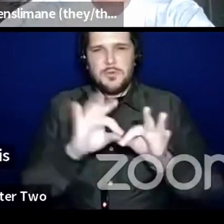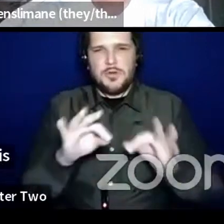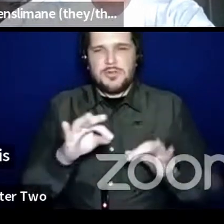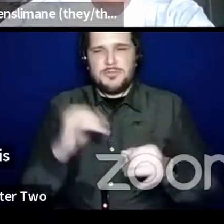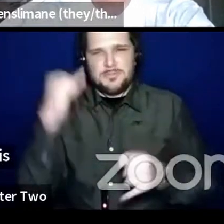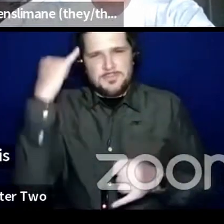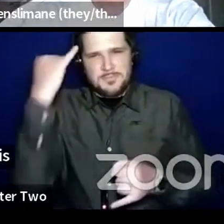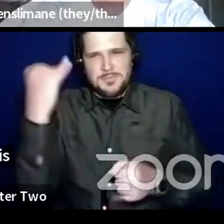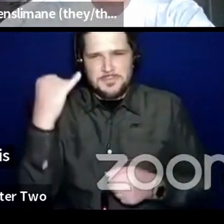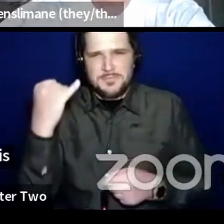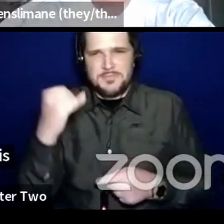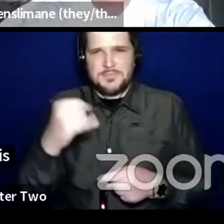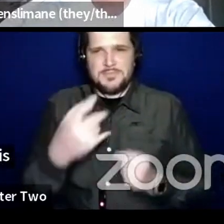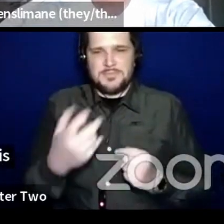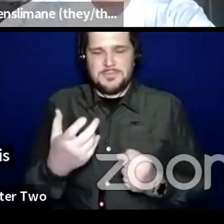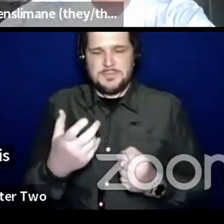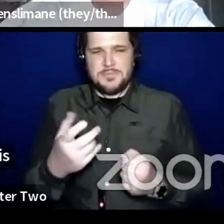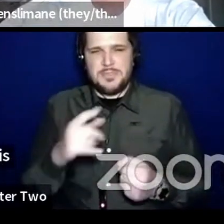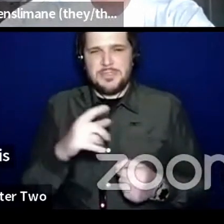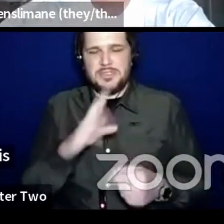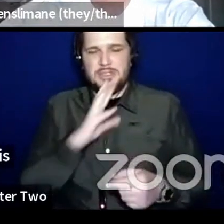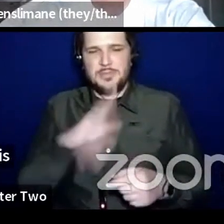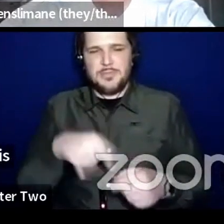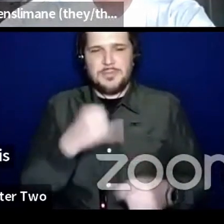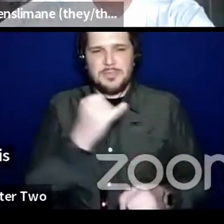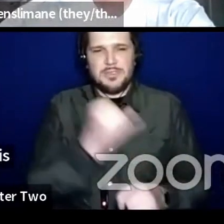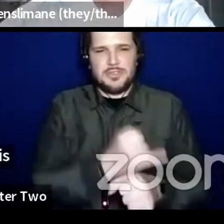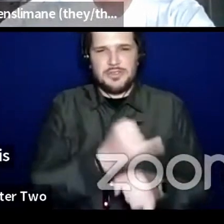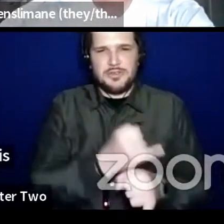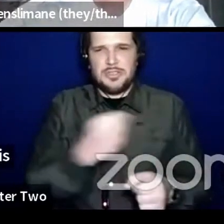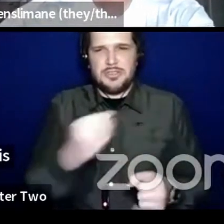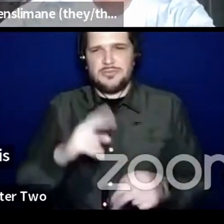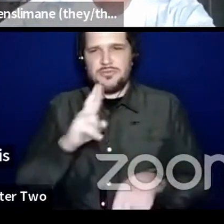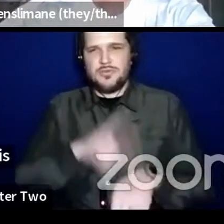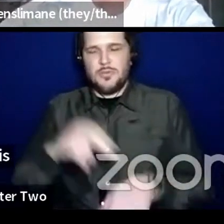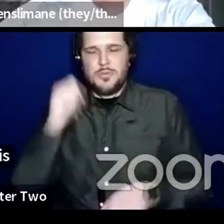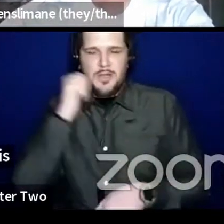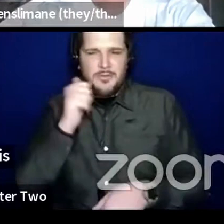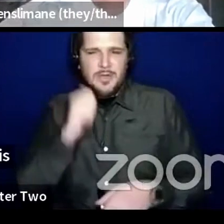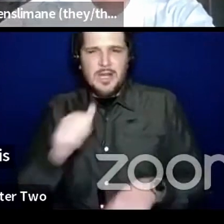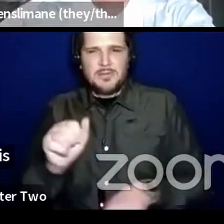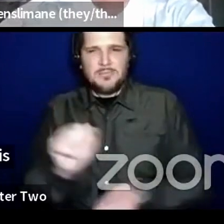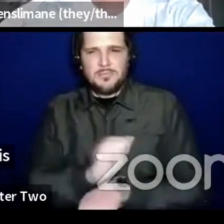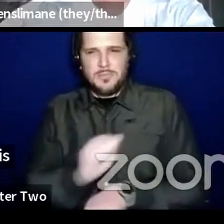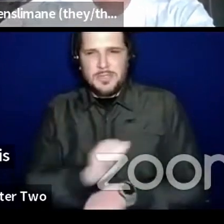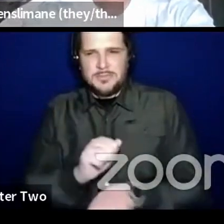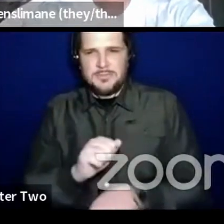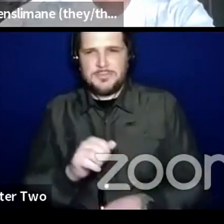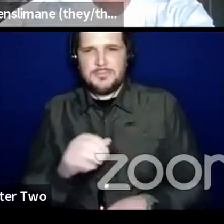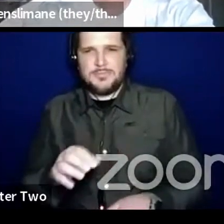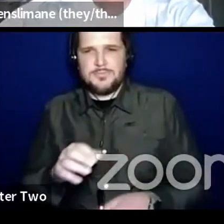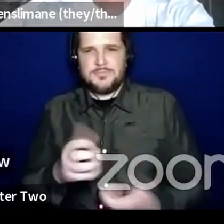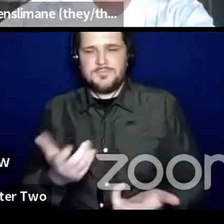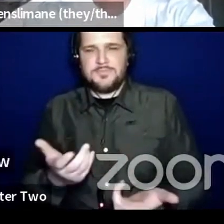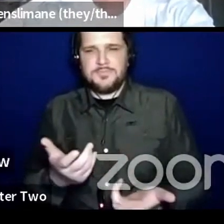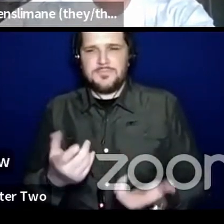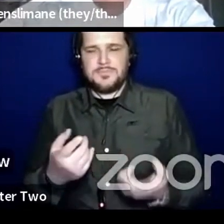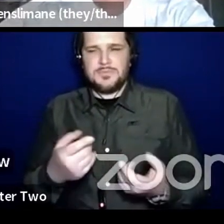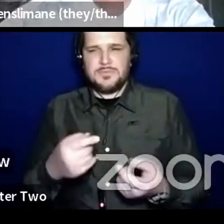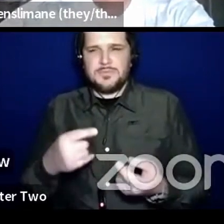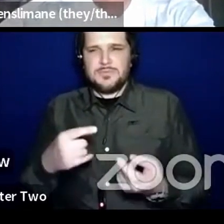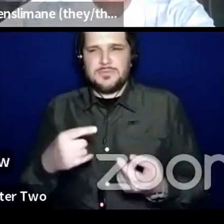about how institutions and how like normal everyday practices result in